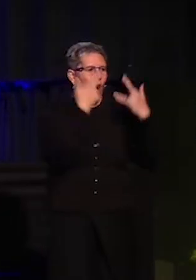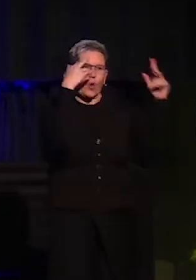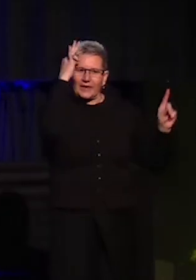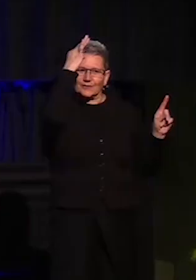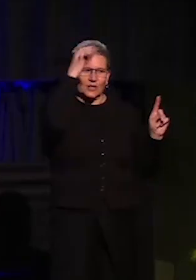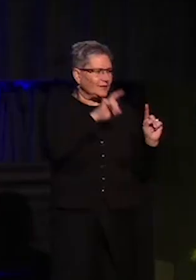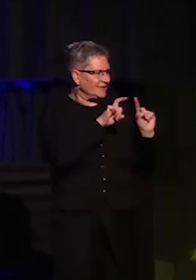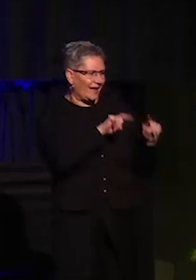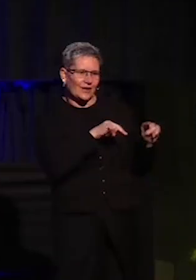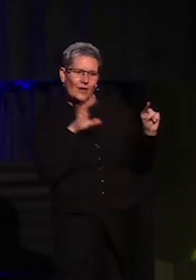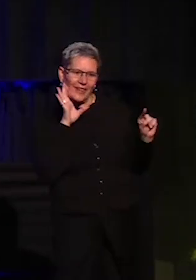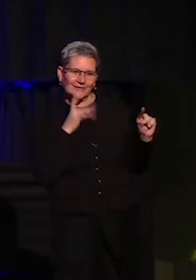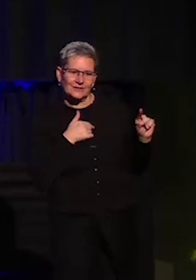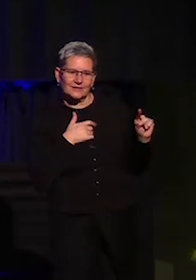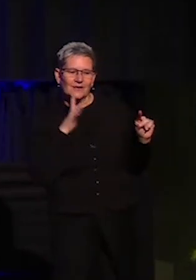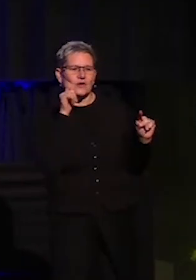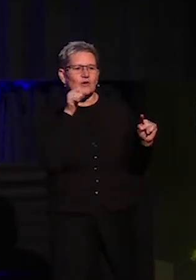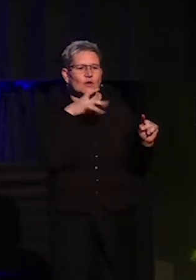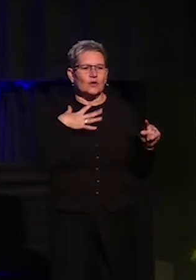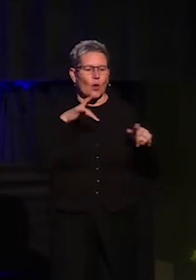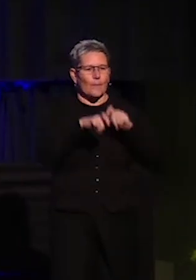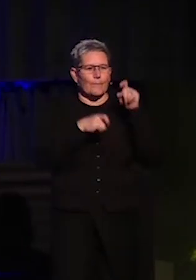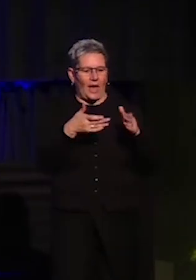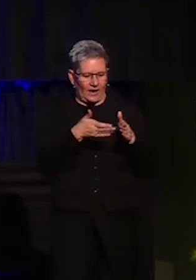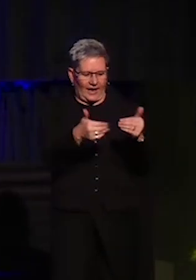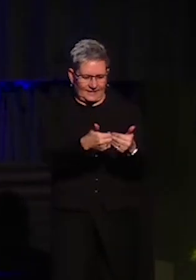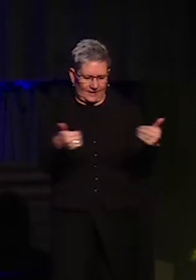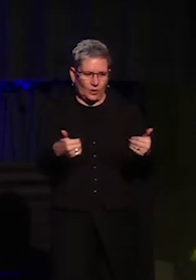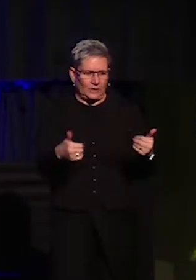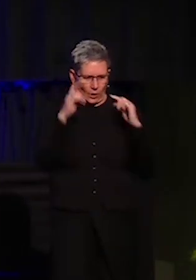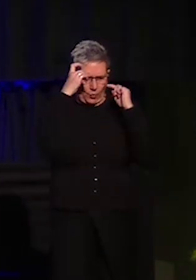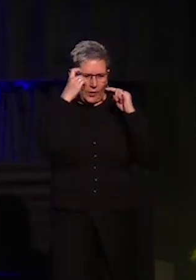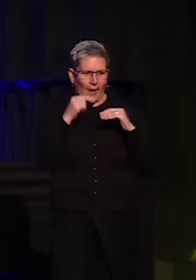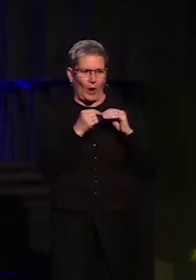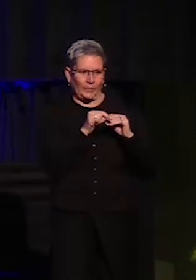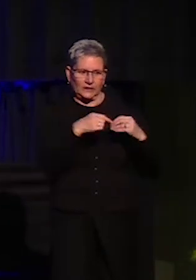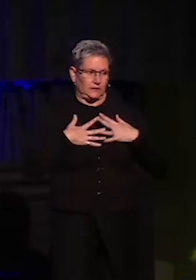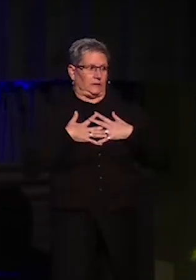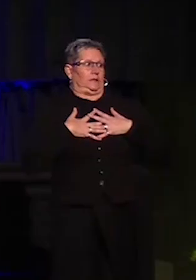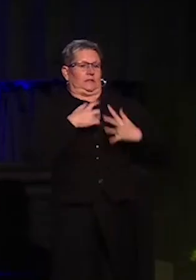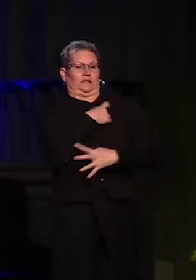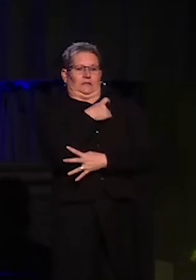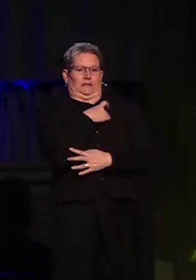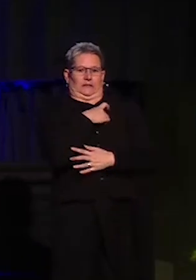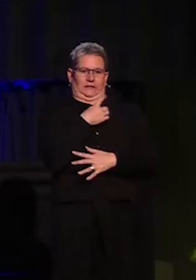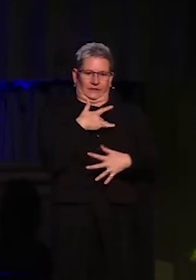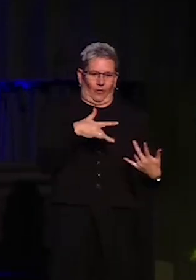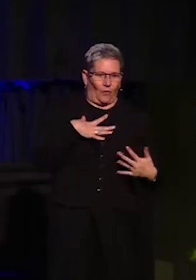around because the separated bike lanes terrify me. And I'd really like to talk about that at some point.